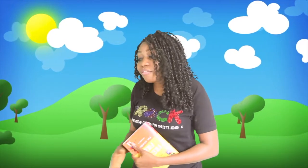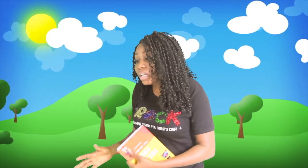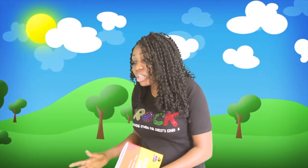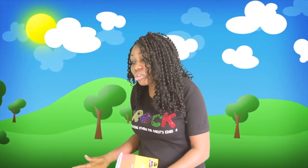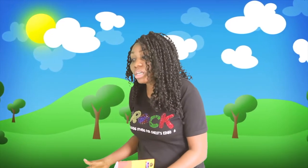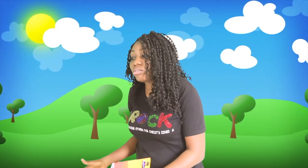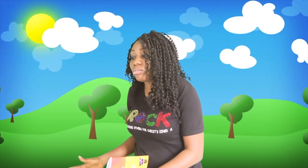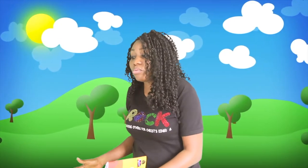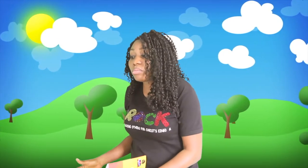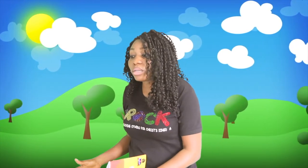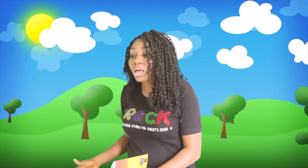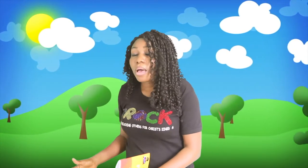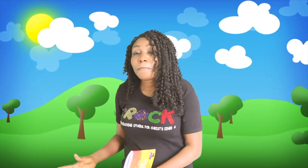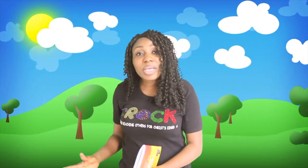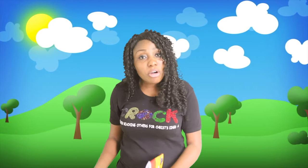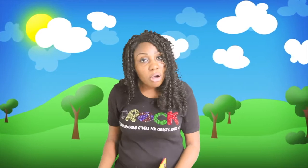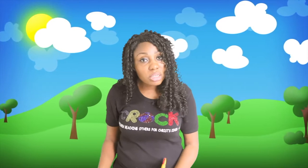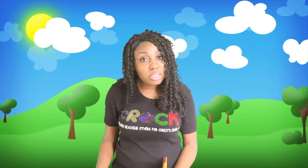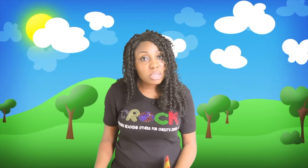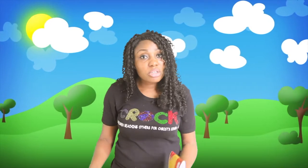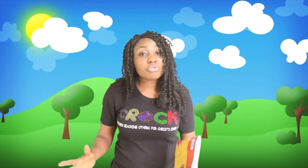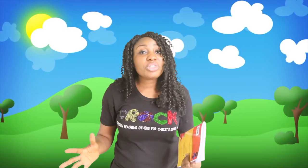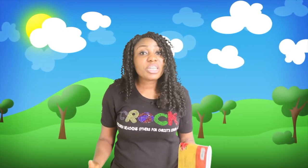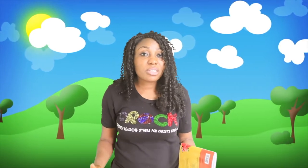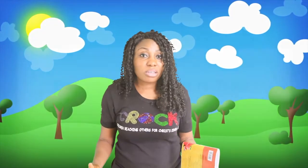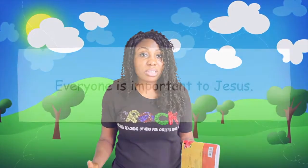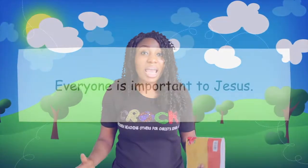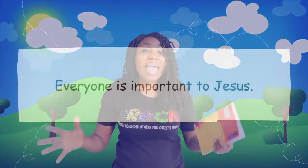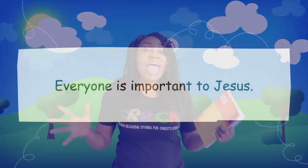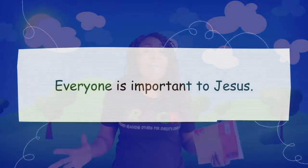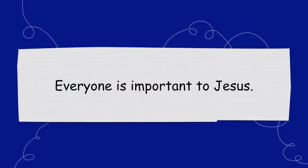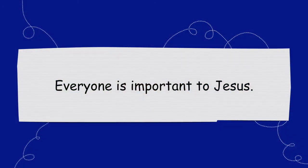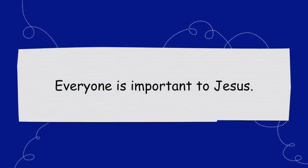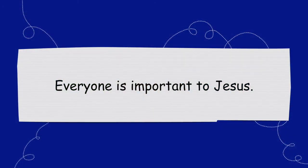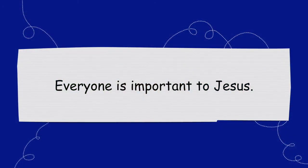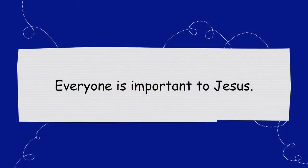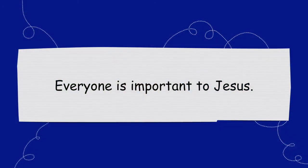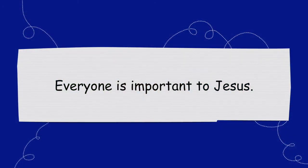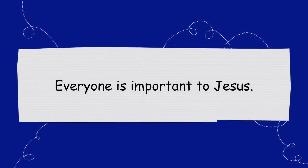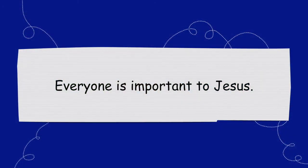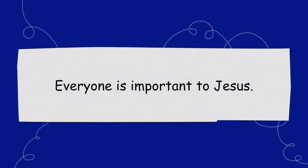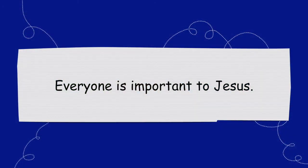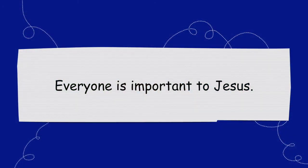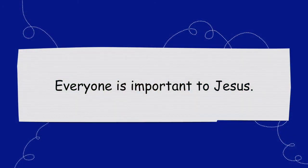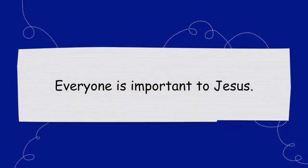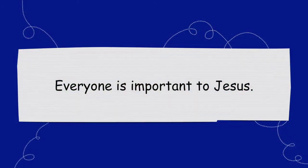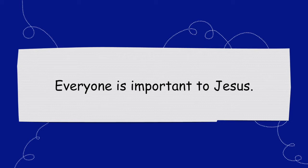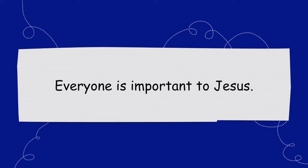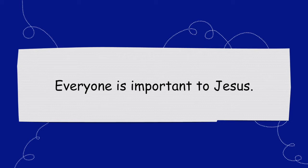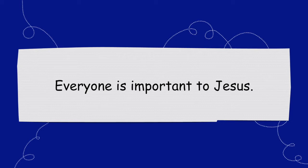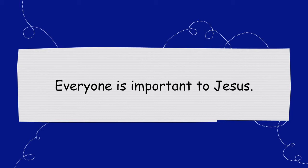just finished talking to the woman because to Jesus, everyone is